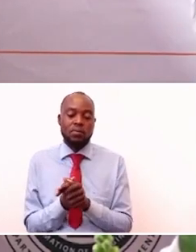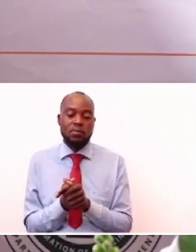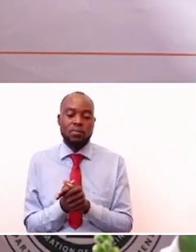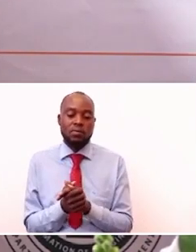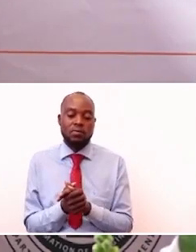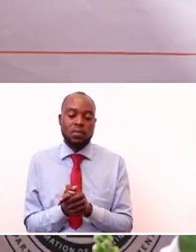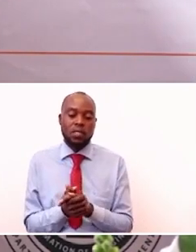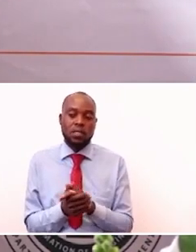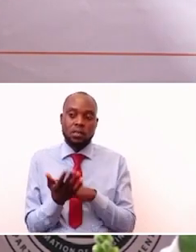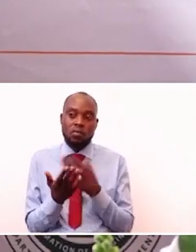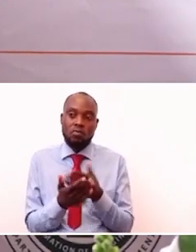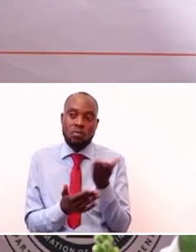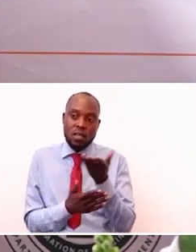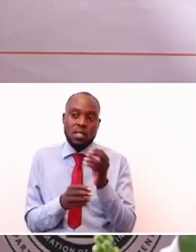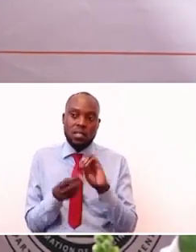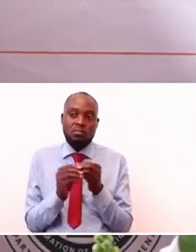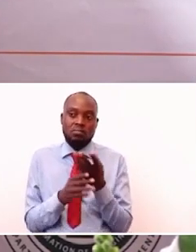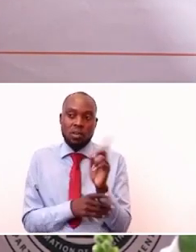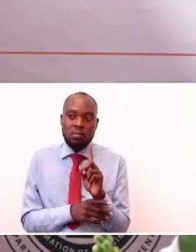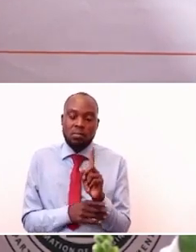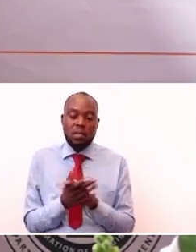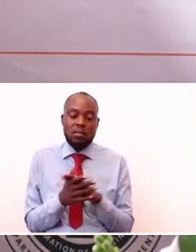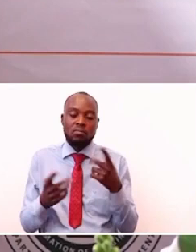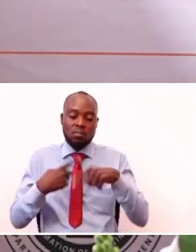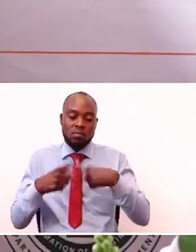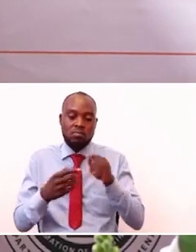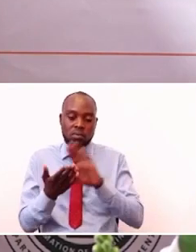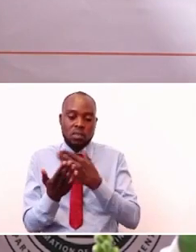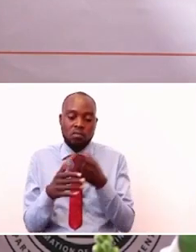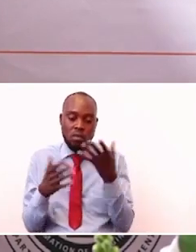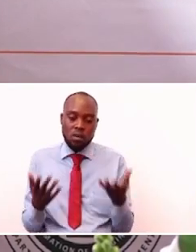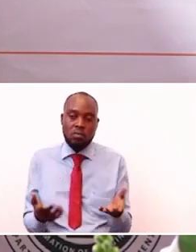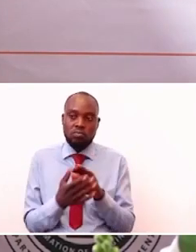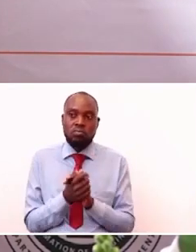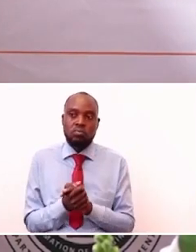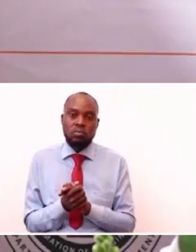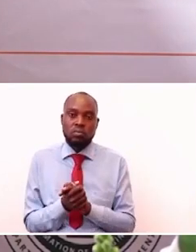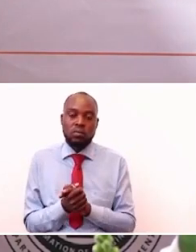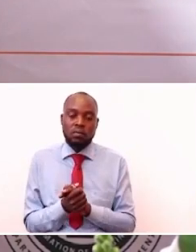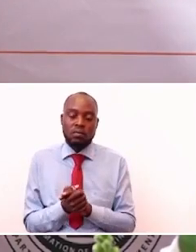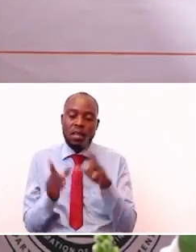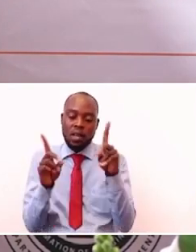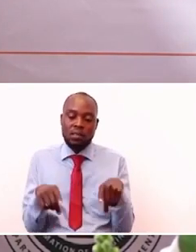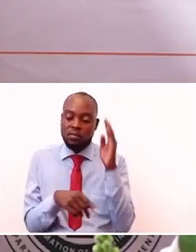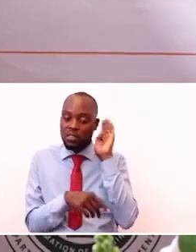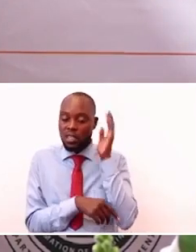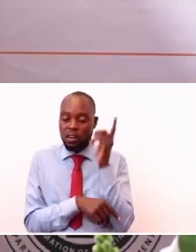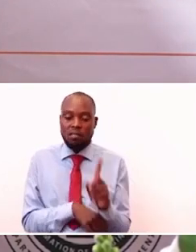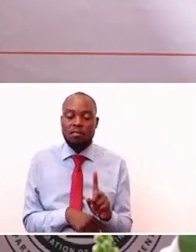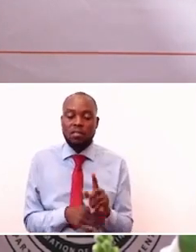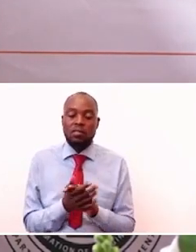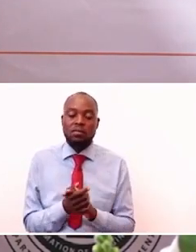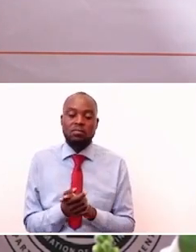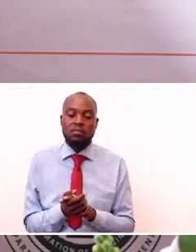the reasons we have not made that progress is because, for the most part, people do not understand what blockchain really